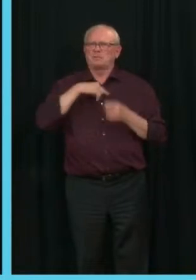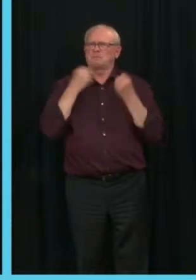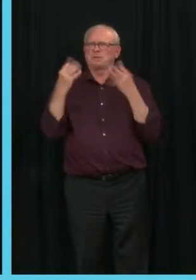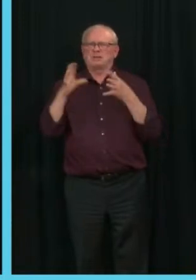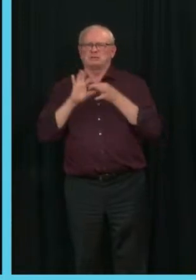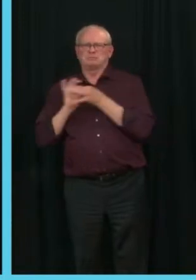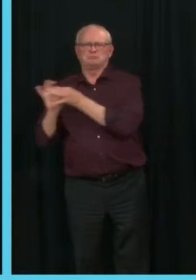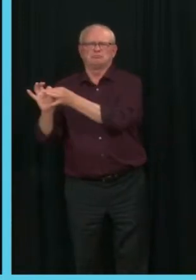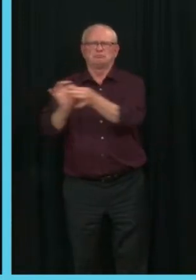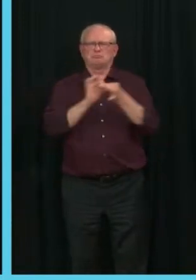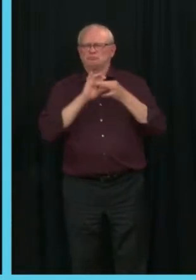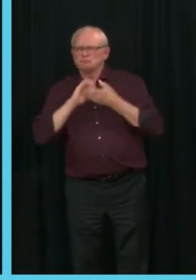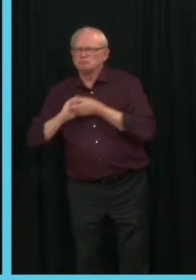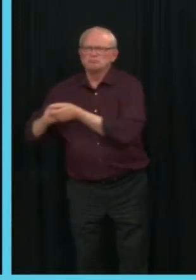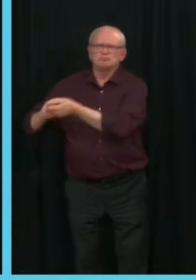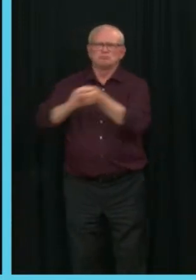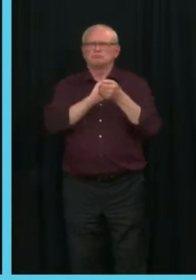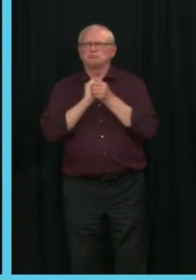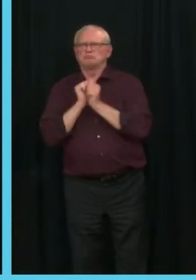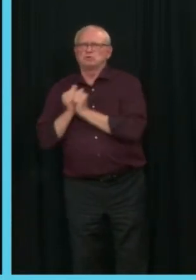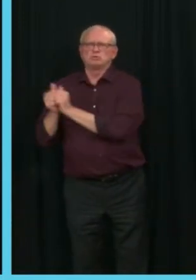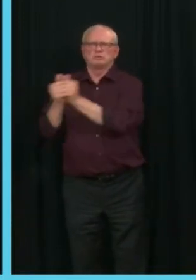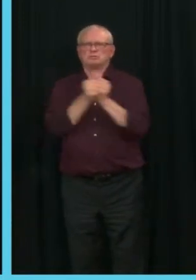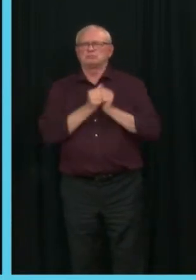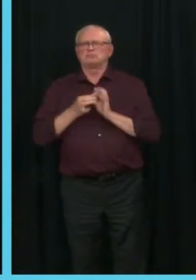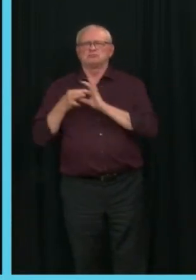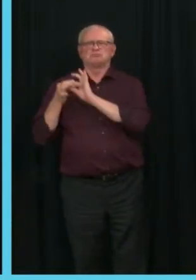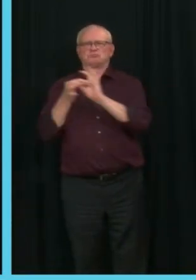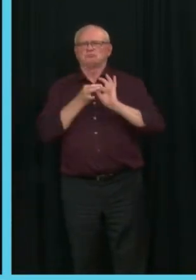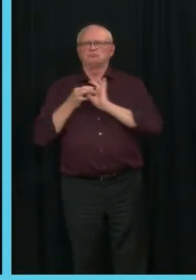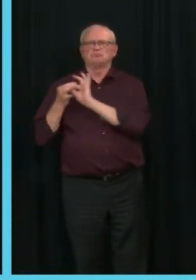And I think so much of this noise that you've been hearing about